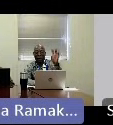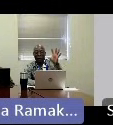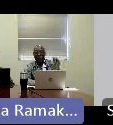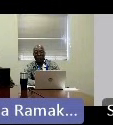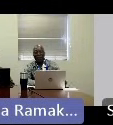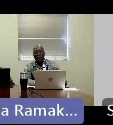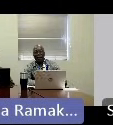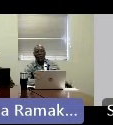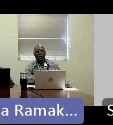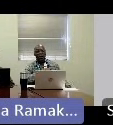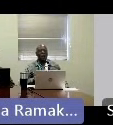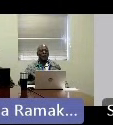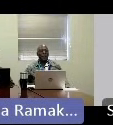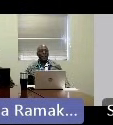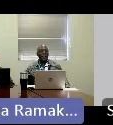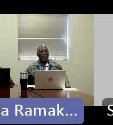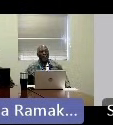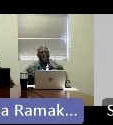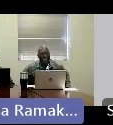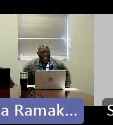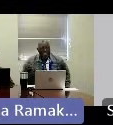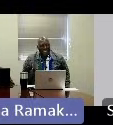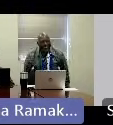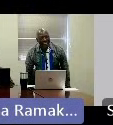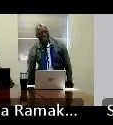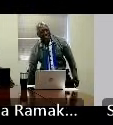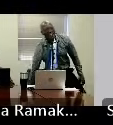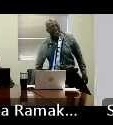for fire to it. So go ahead,